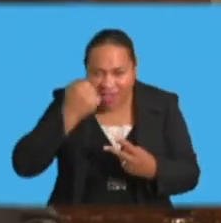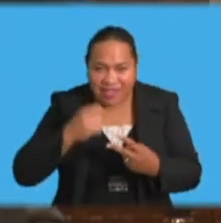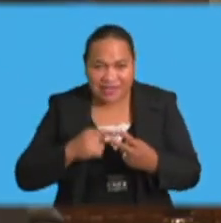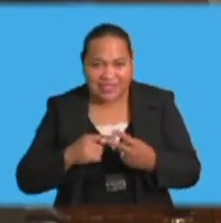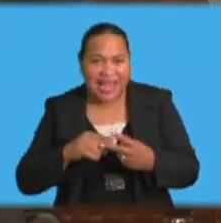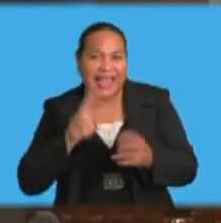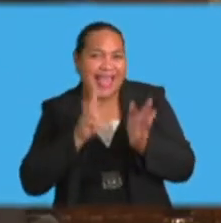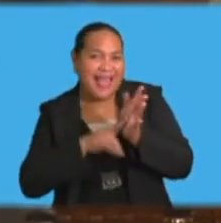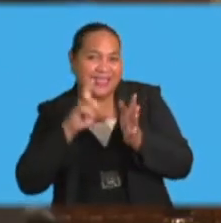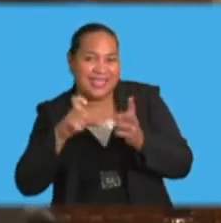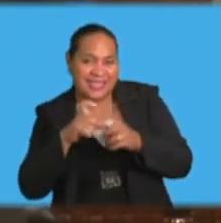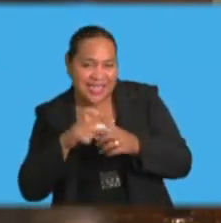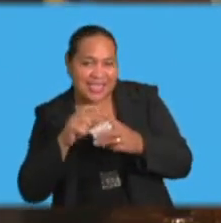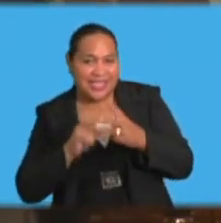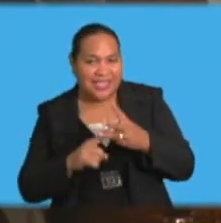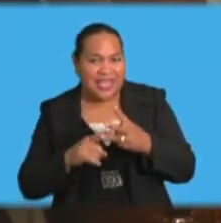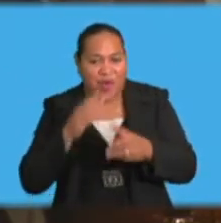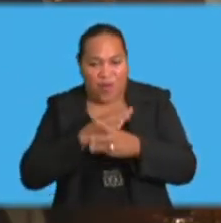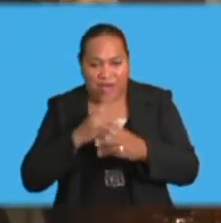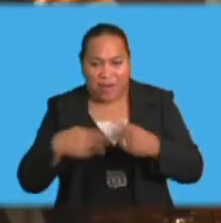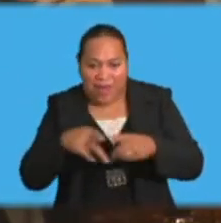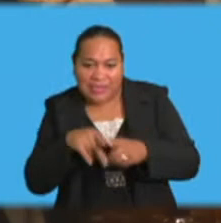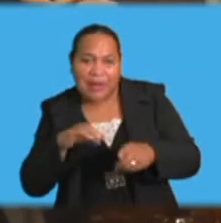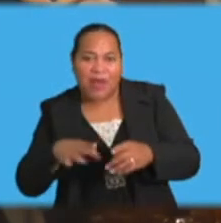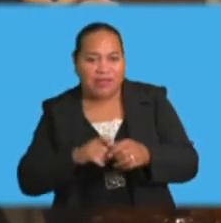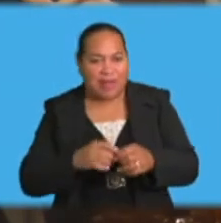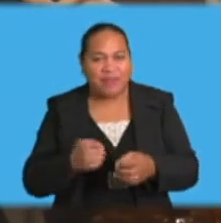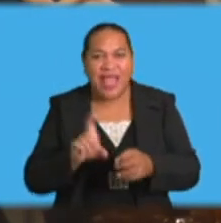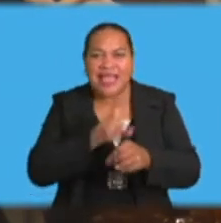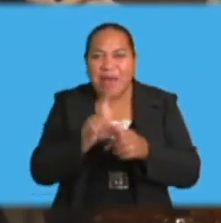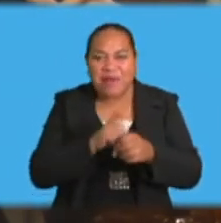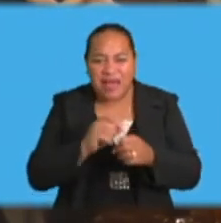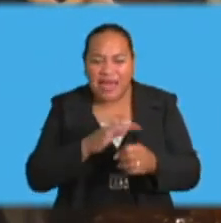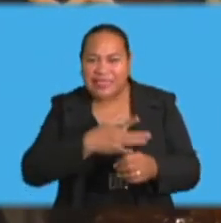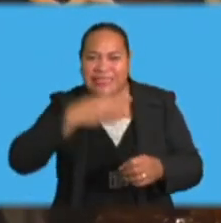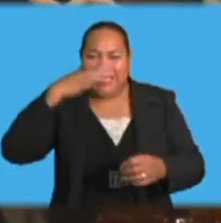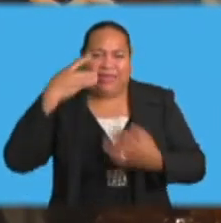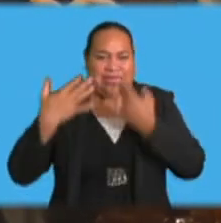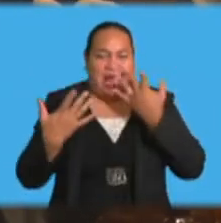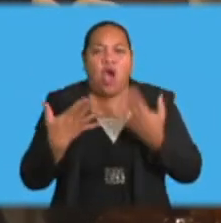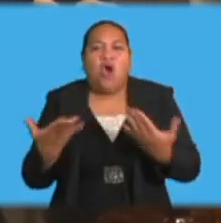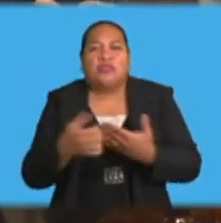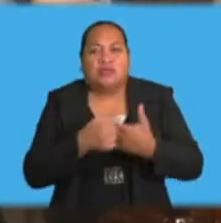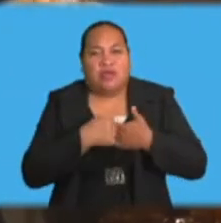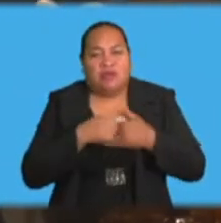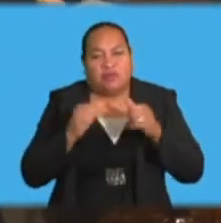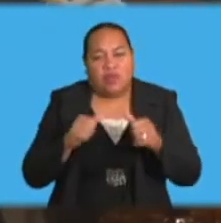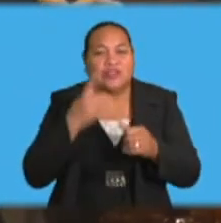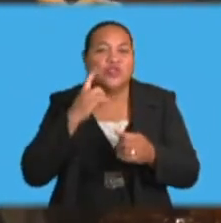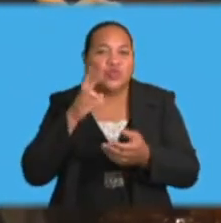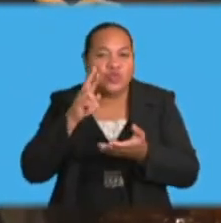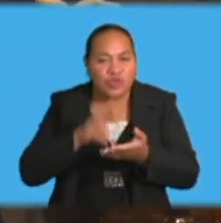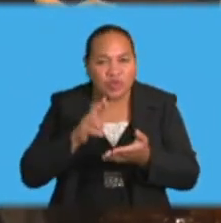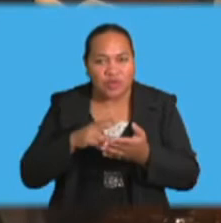non-communicable disease, workplace economics, chemicals and dust. All of these were discussed to see how we can try to reduce its impact